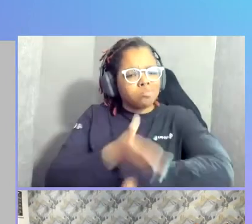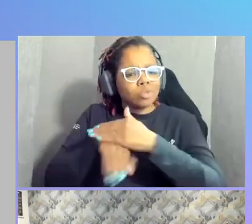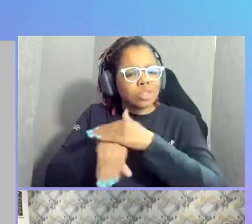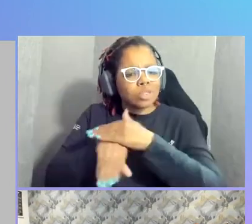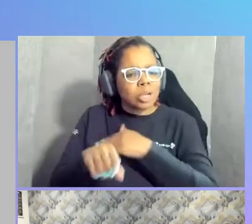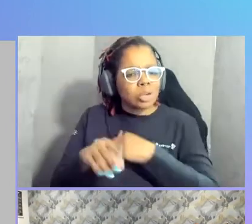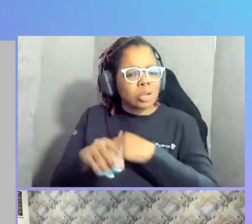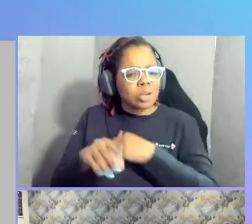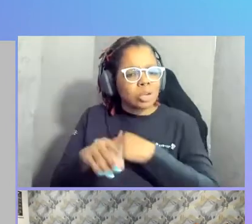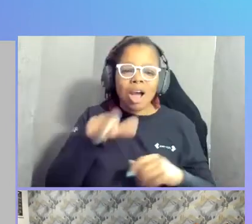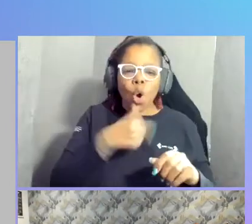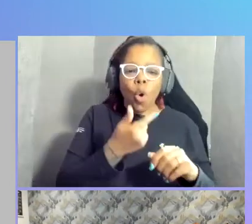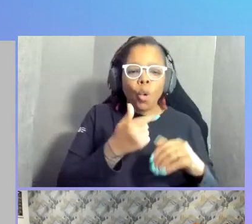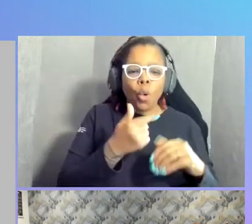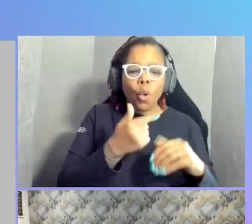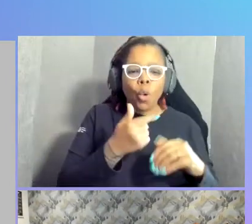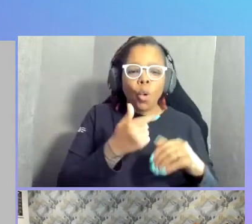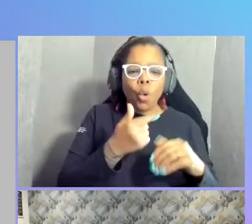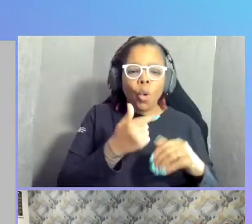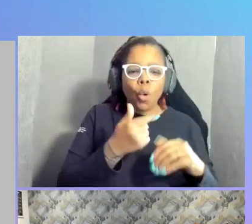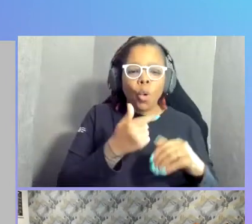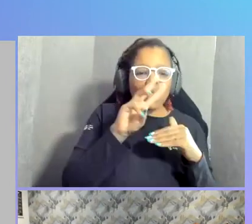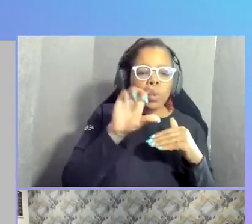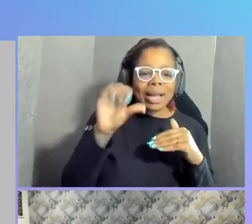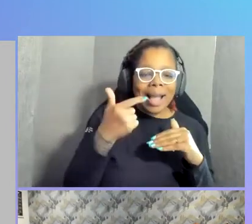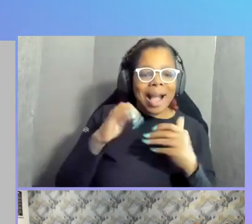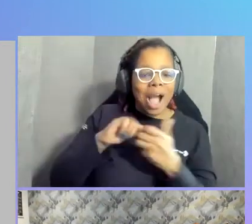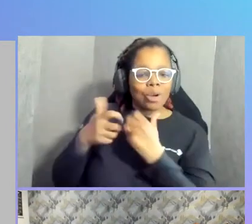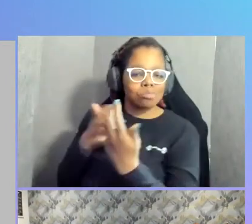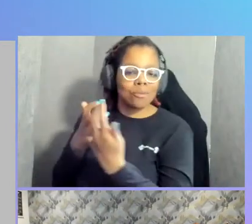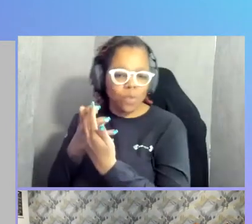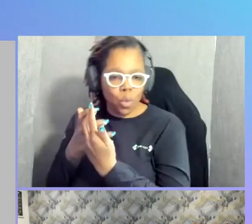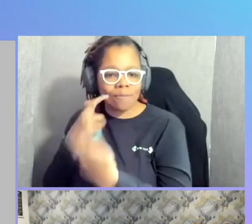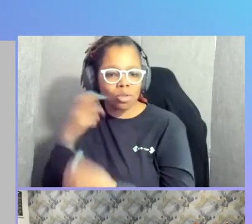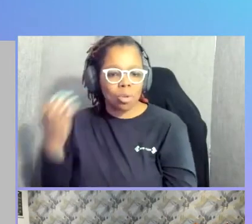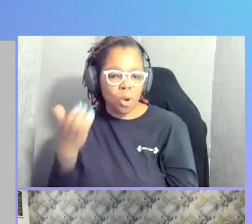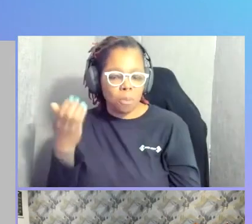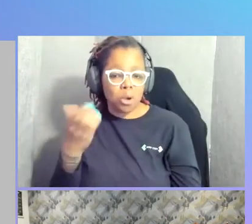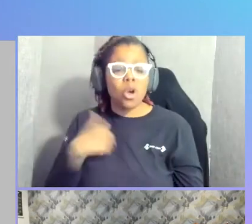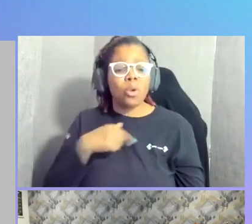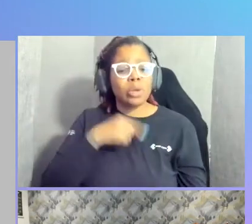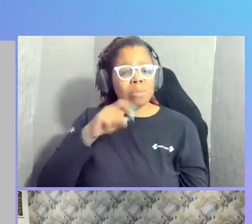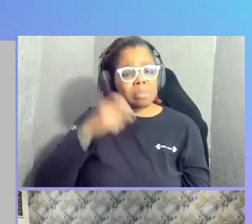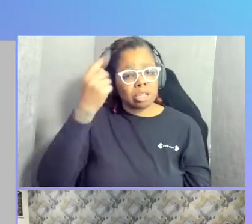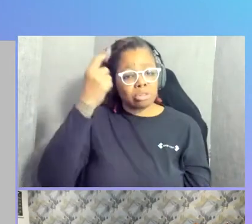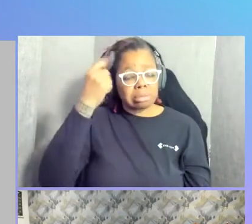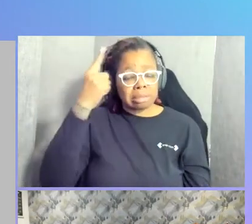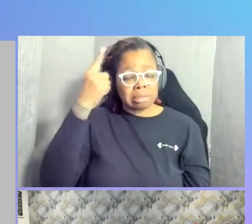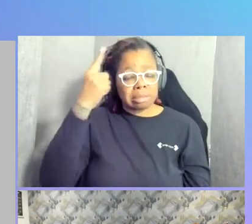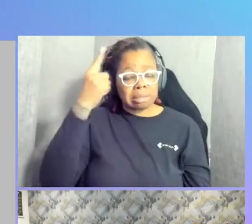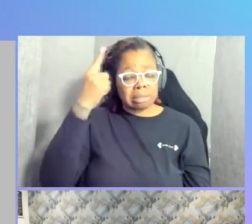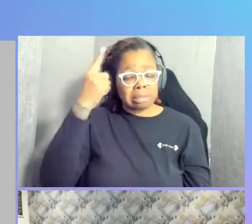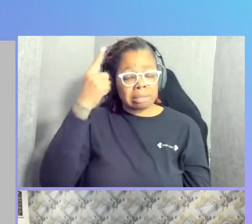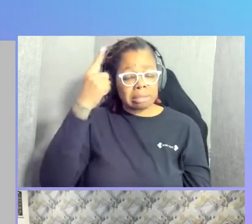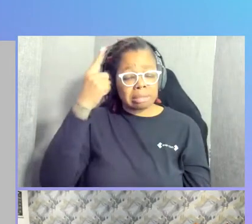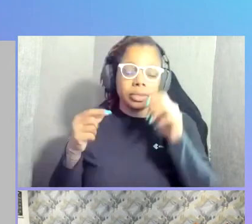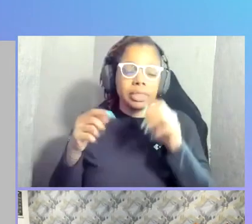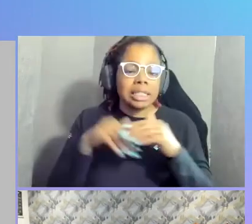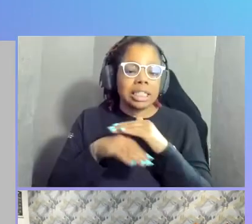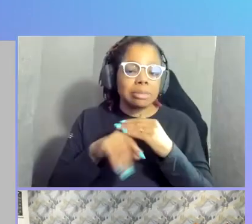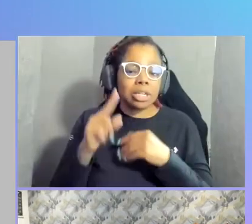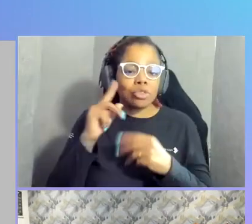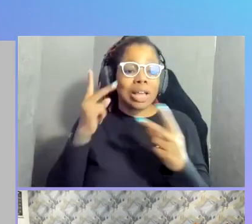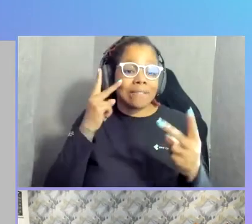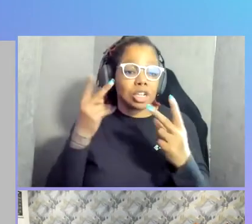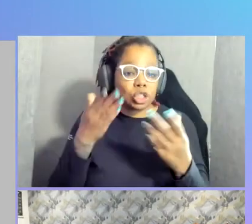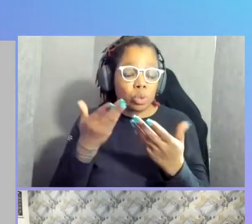beyond WCAG and so for mobile? We need to understand accessibility for a visual platform like Pinterest. If